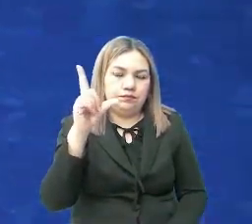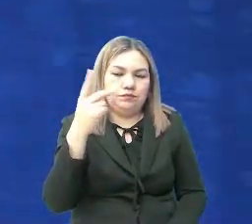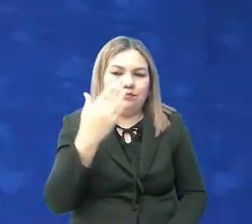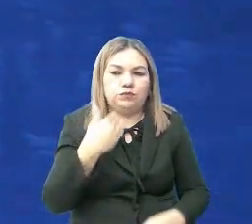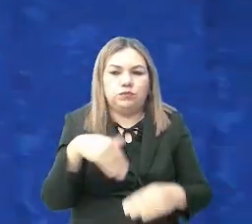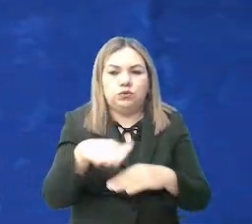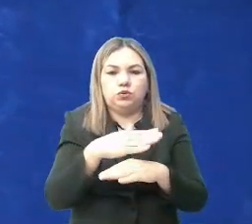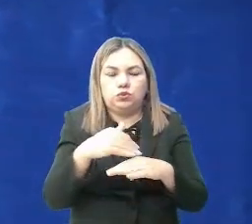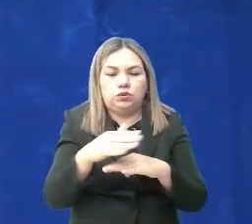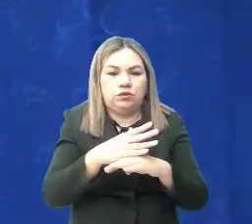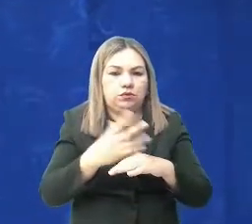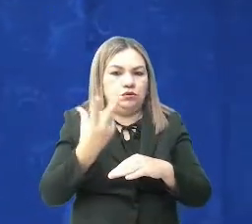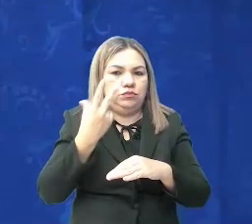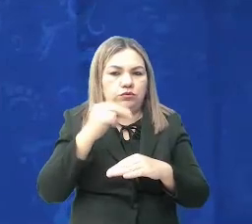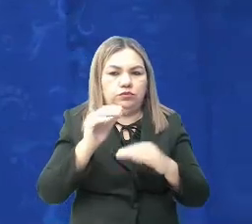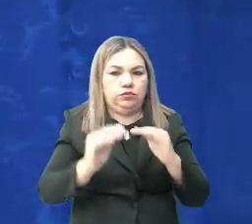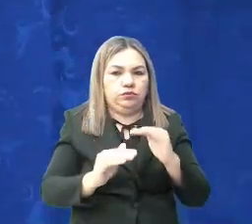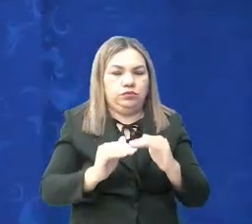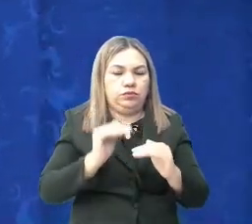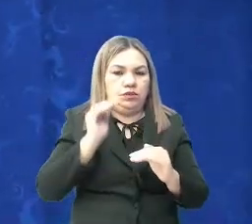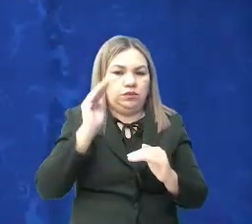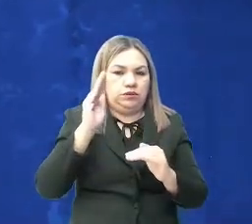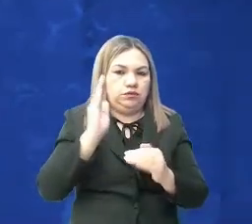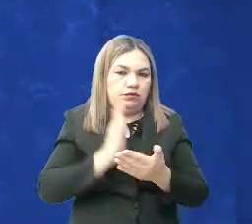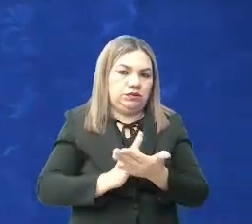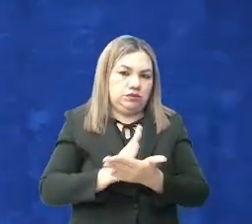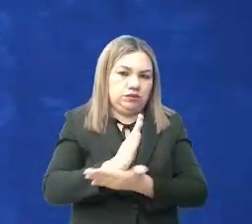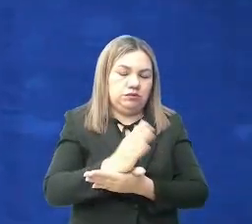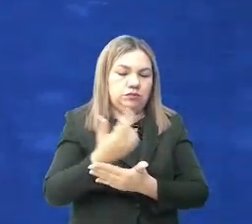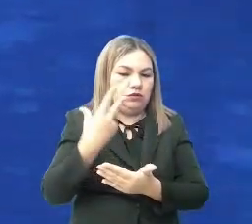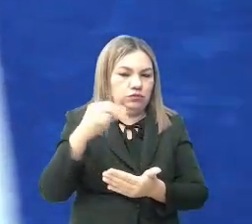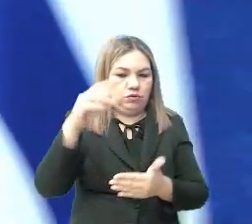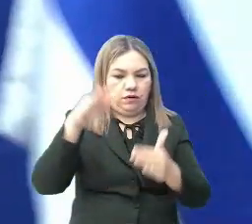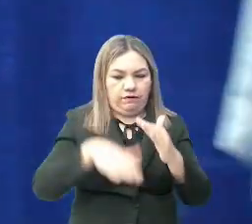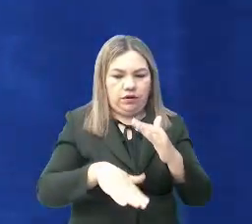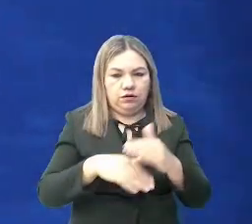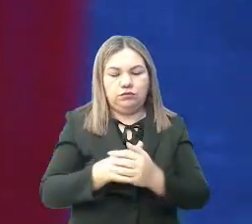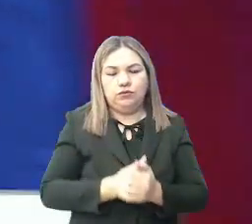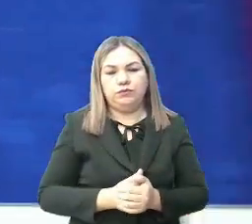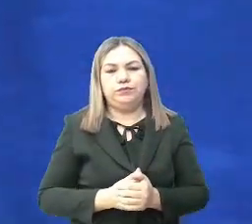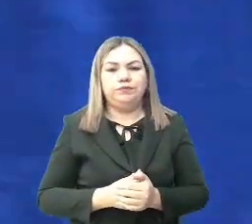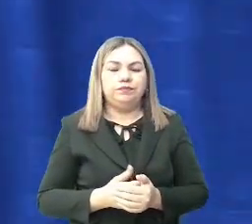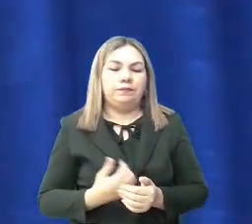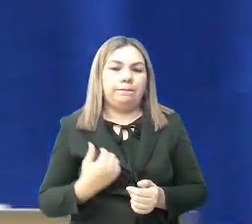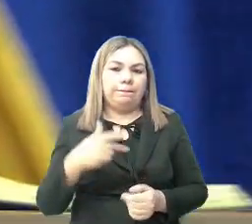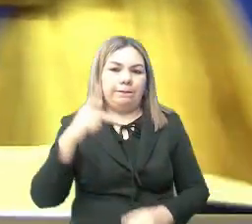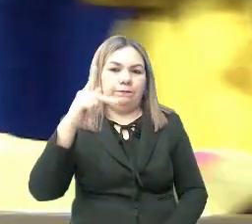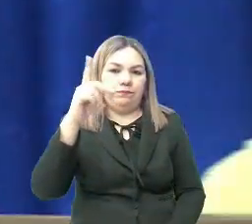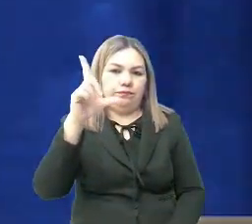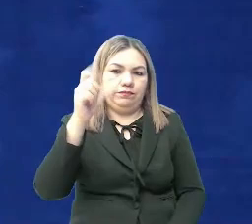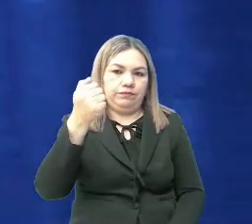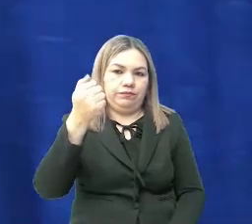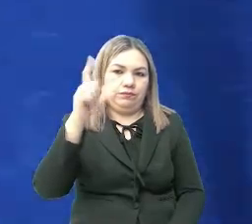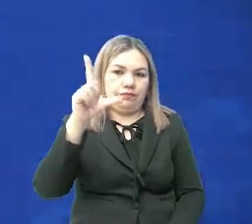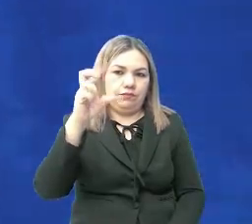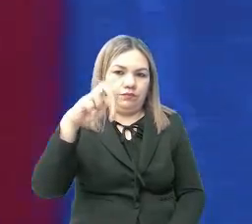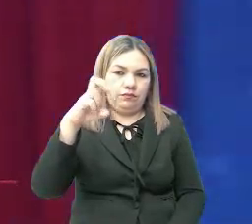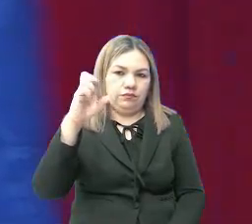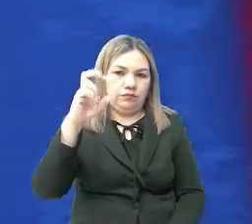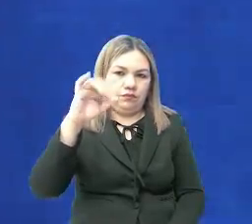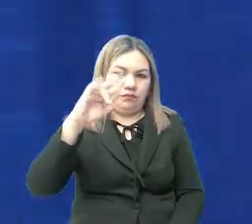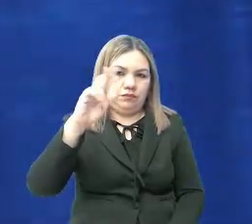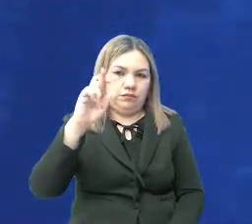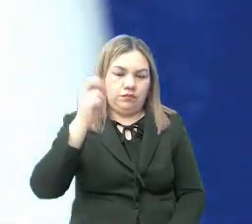where I'm never comfort. I always go forward. It says that the palm tree was there and